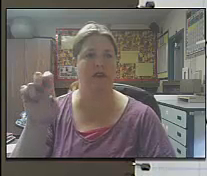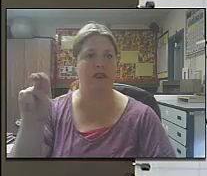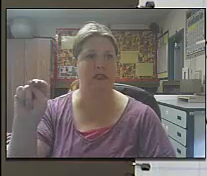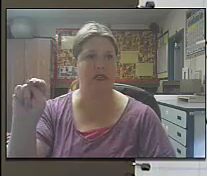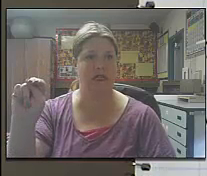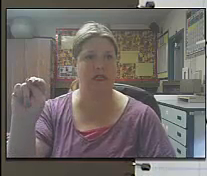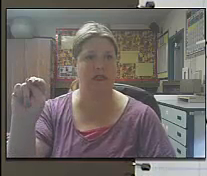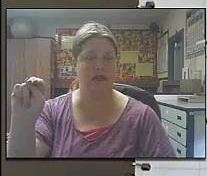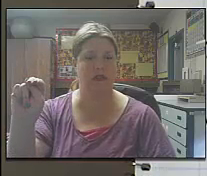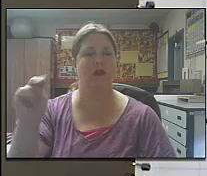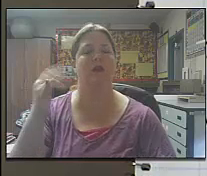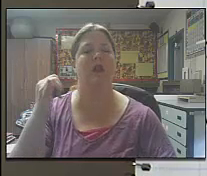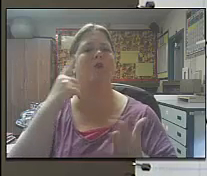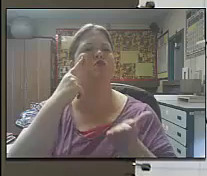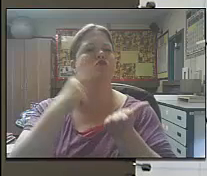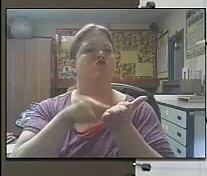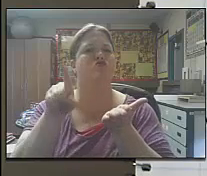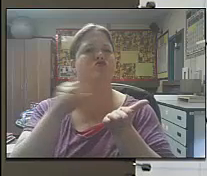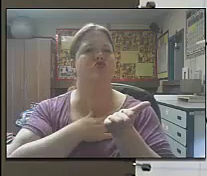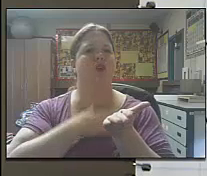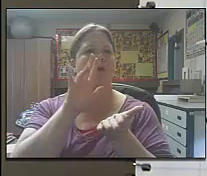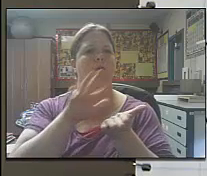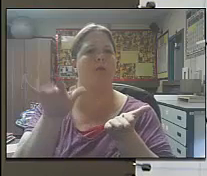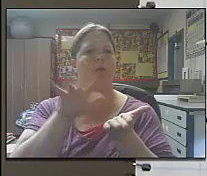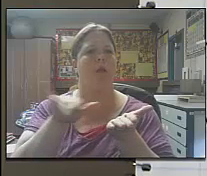And now I'm going to check my spelling.